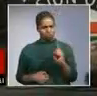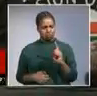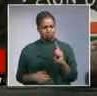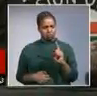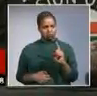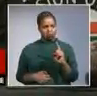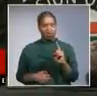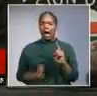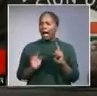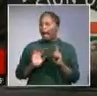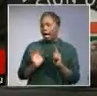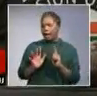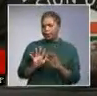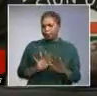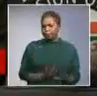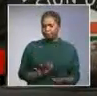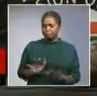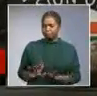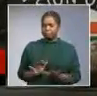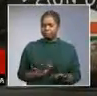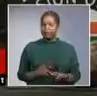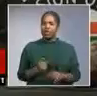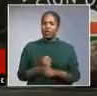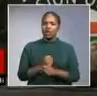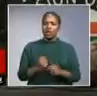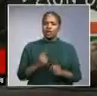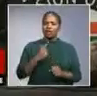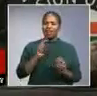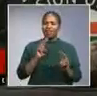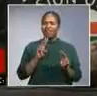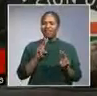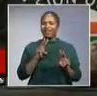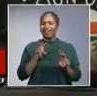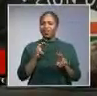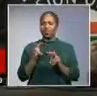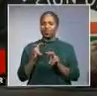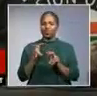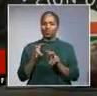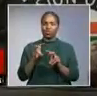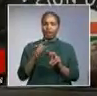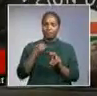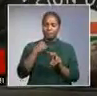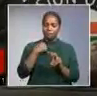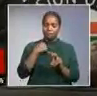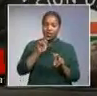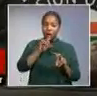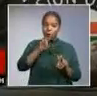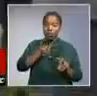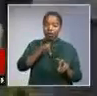calm me down. He did not address the issues that I was putting before